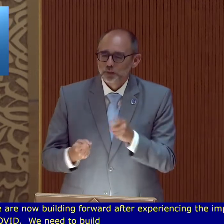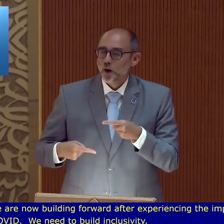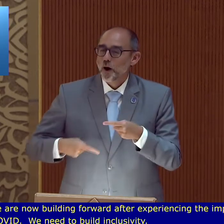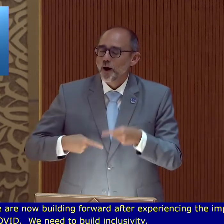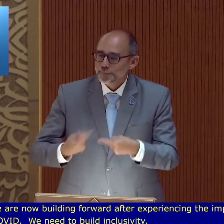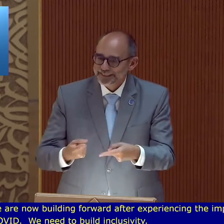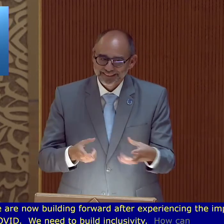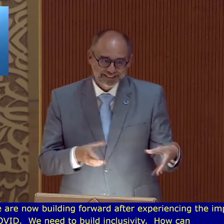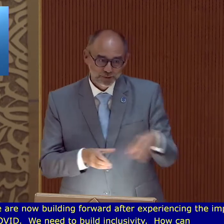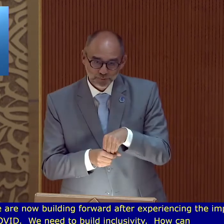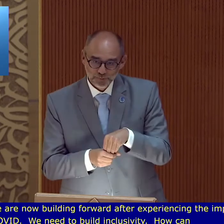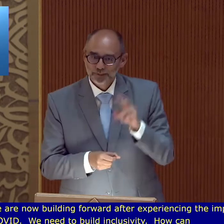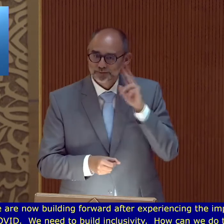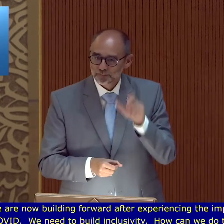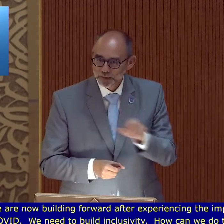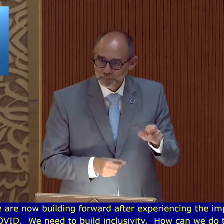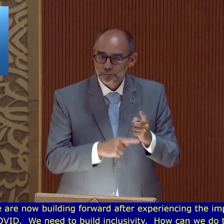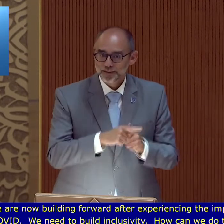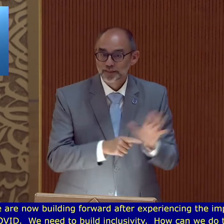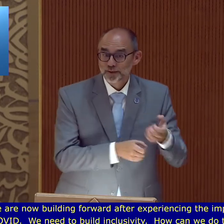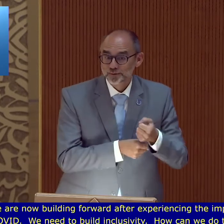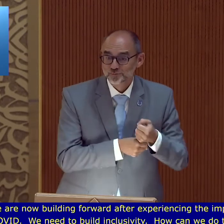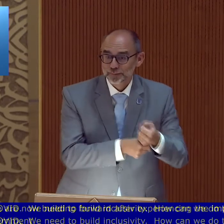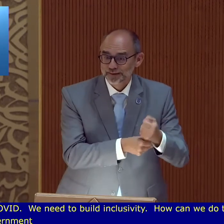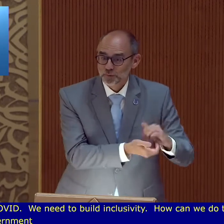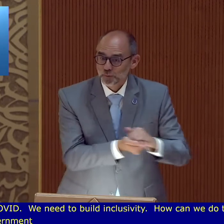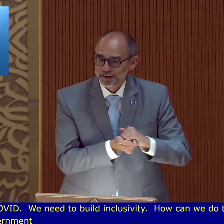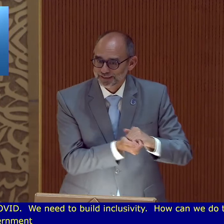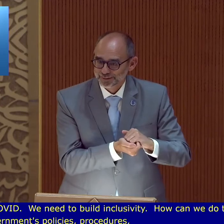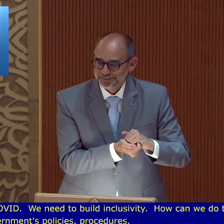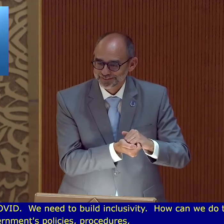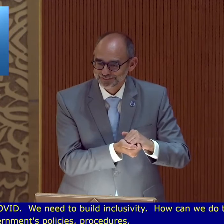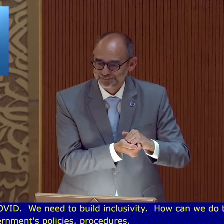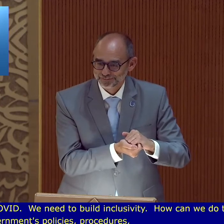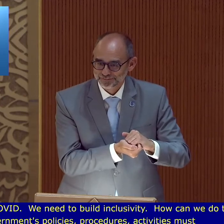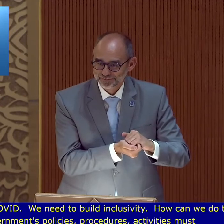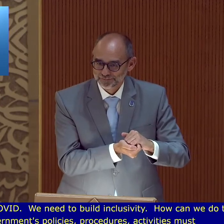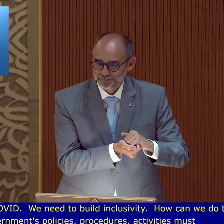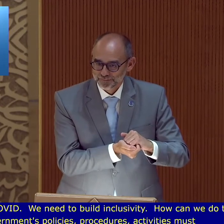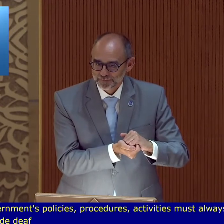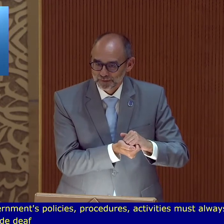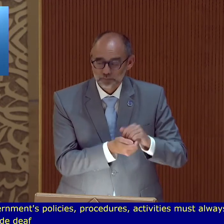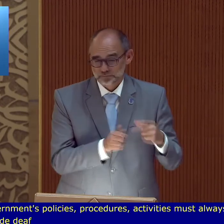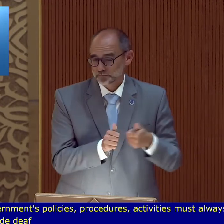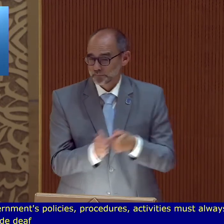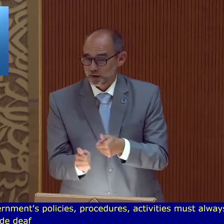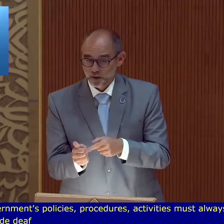policies, procedures, activities must always include deaf people and their representative organizations.